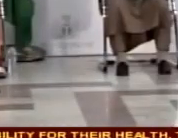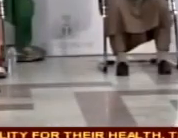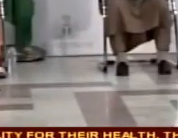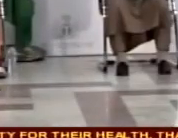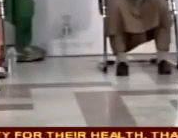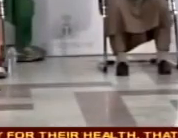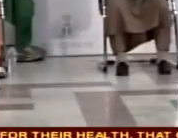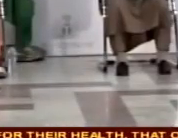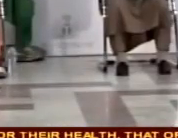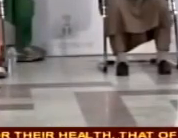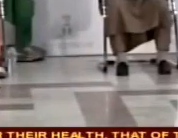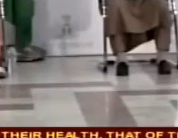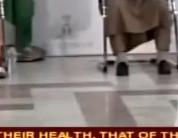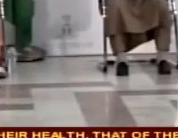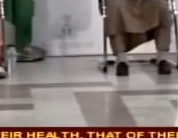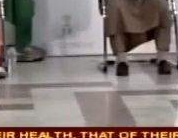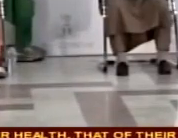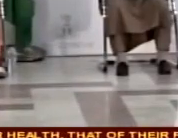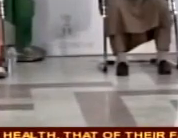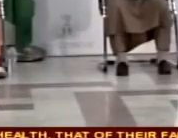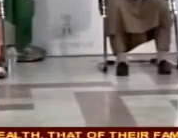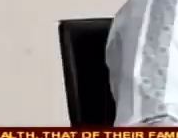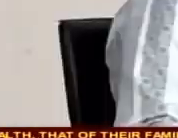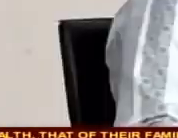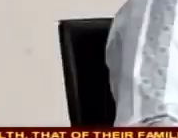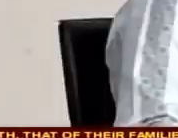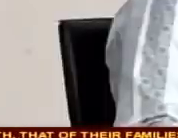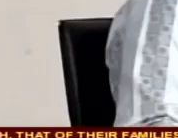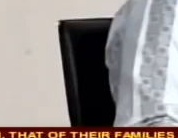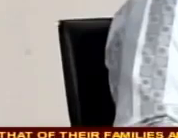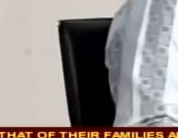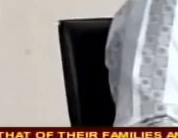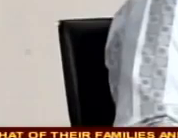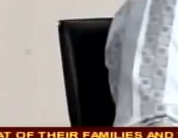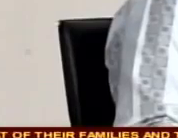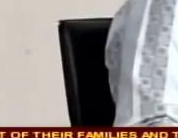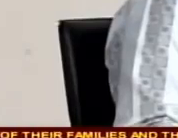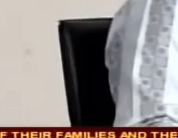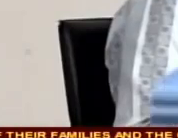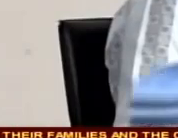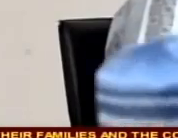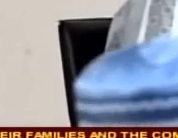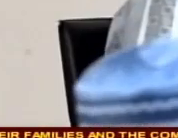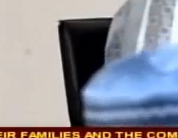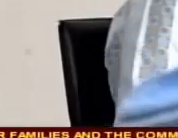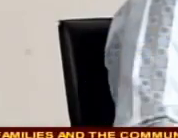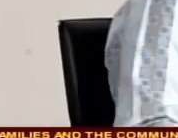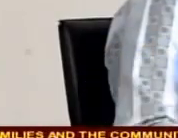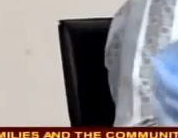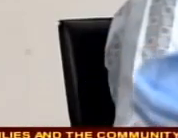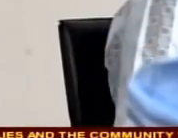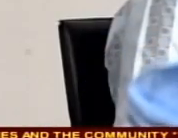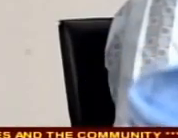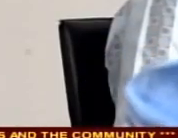nginUKevacuation@gmail.com, asking them to make payment to his accounts. I want to find out if government actually taking this decision. Thank you, sir.